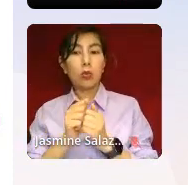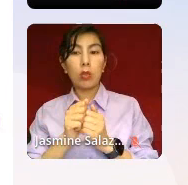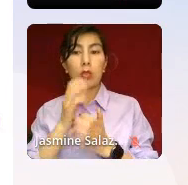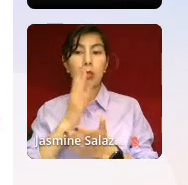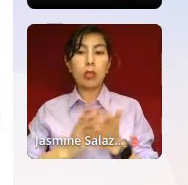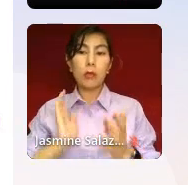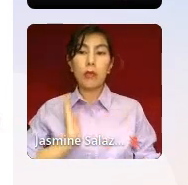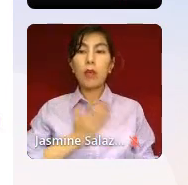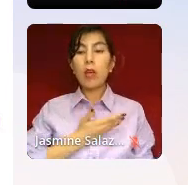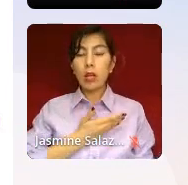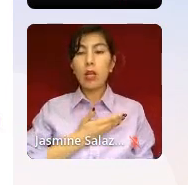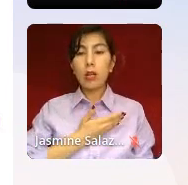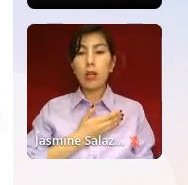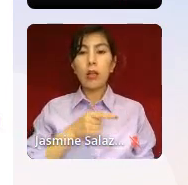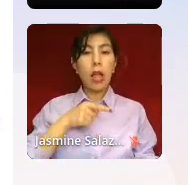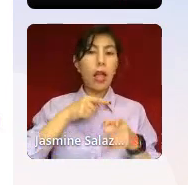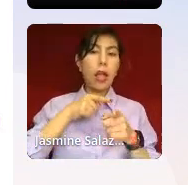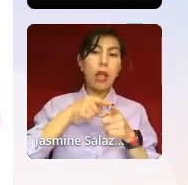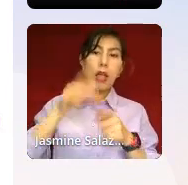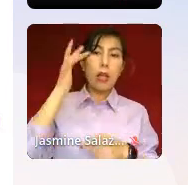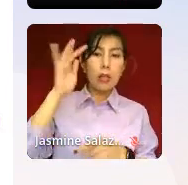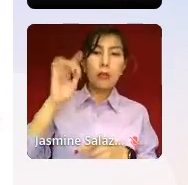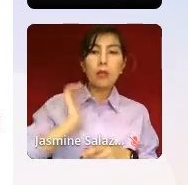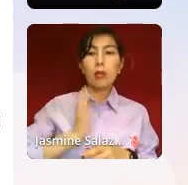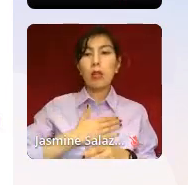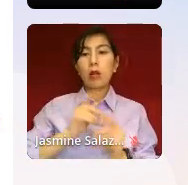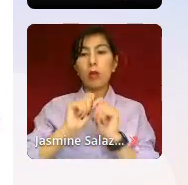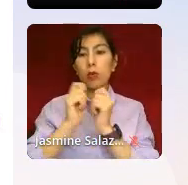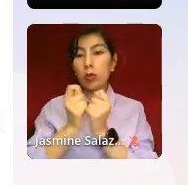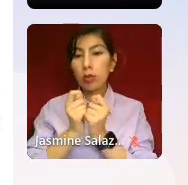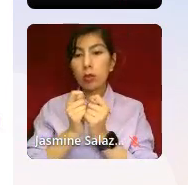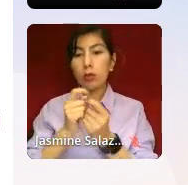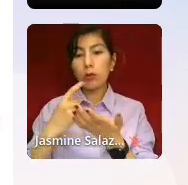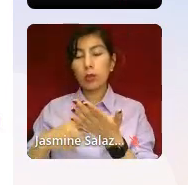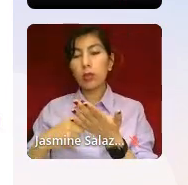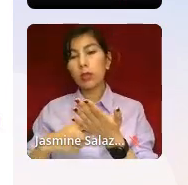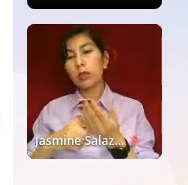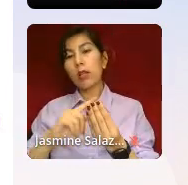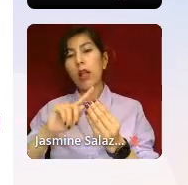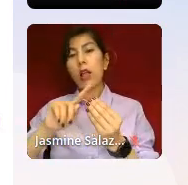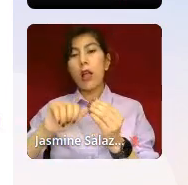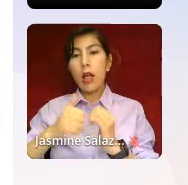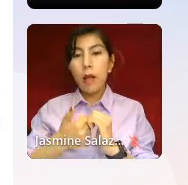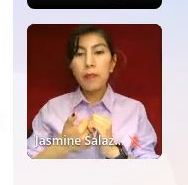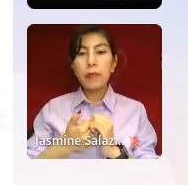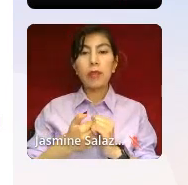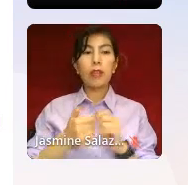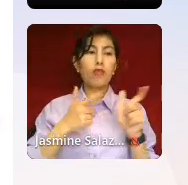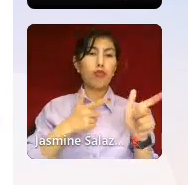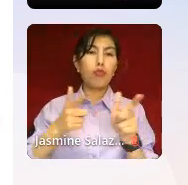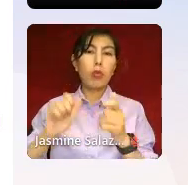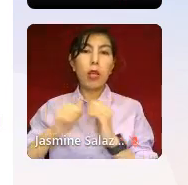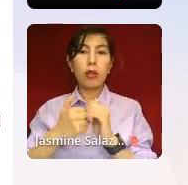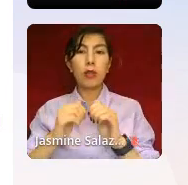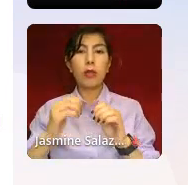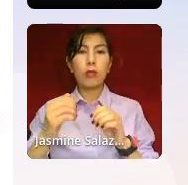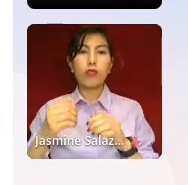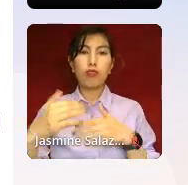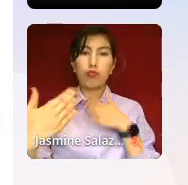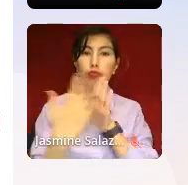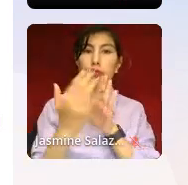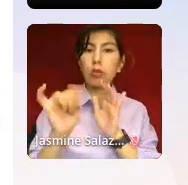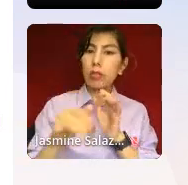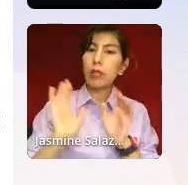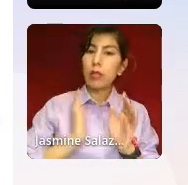our experts on our team to talk about how mass shootings can be addressed in our communities. That will